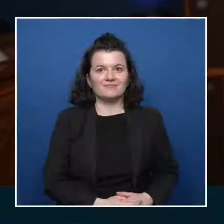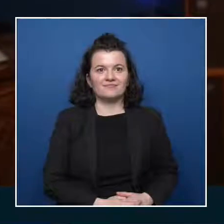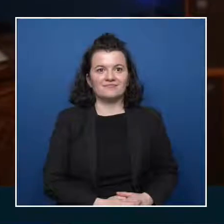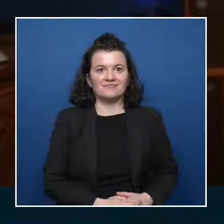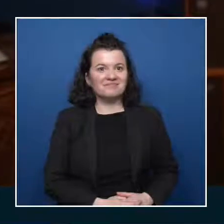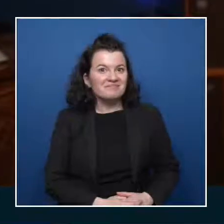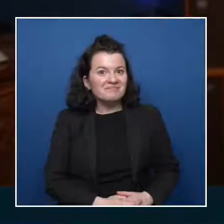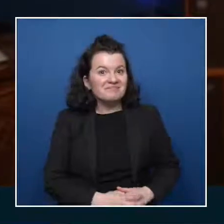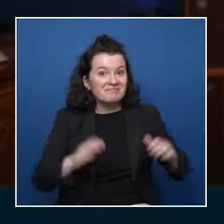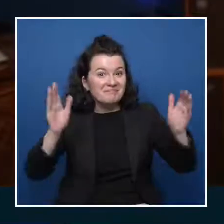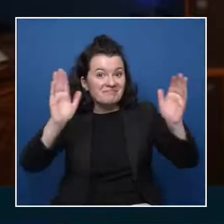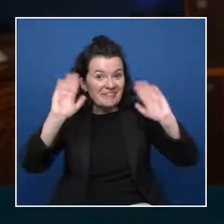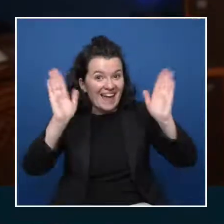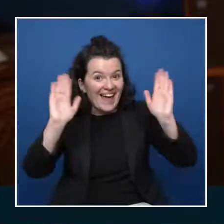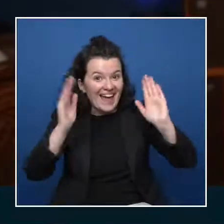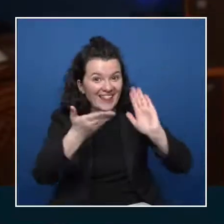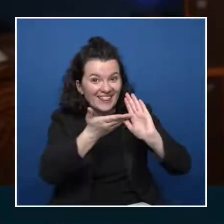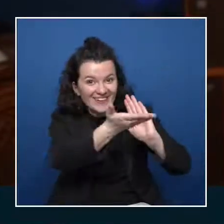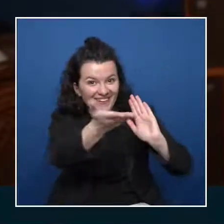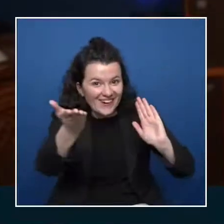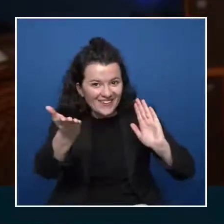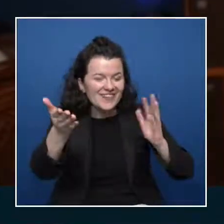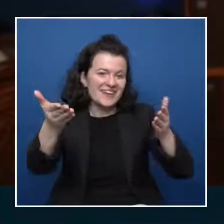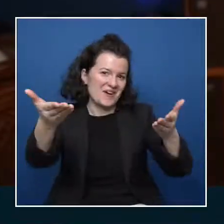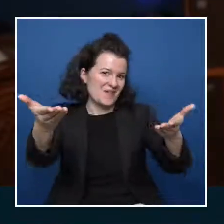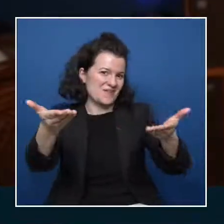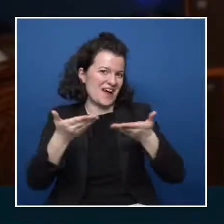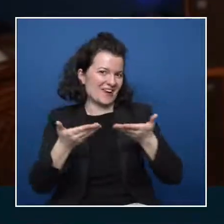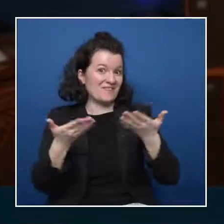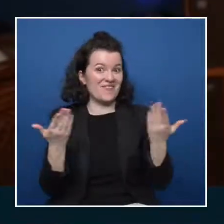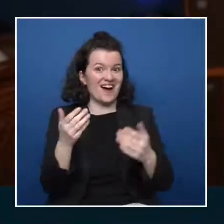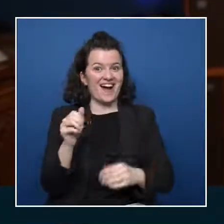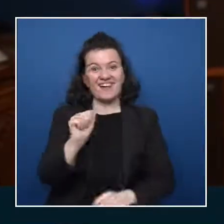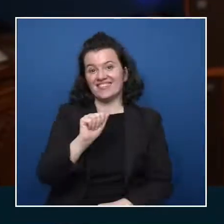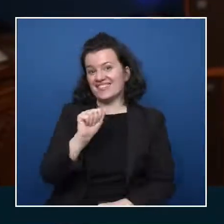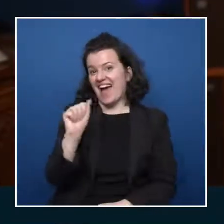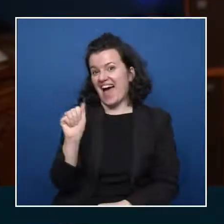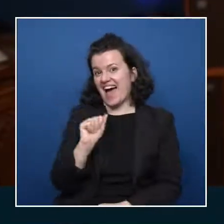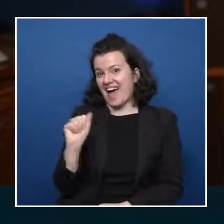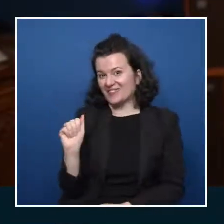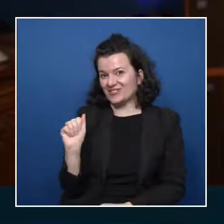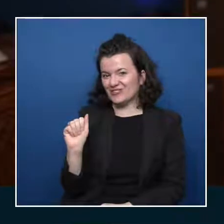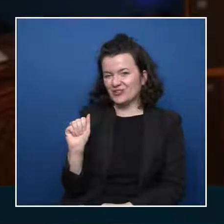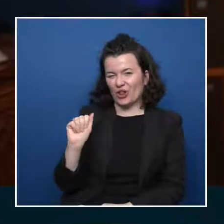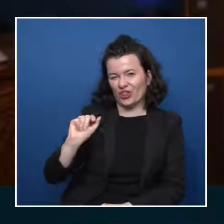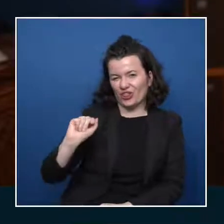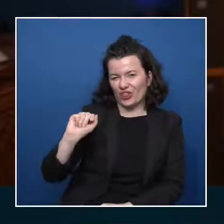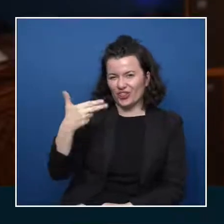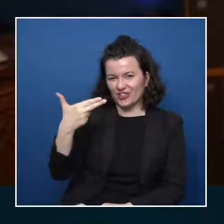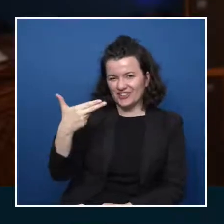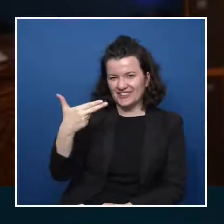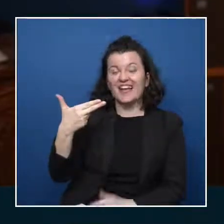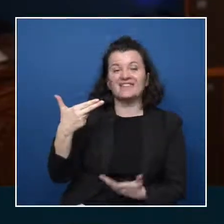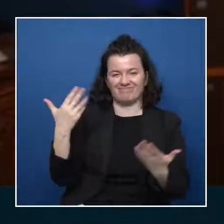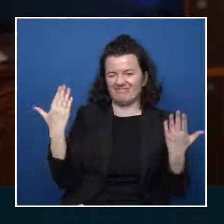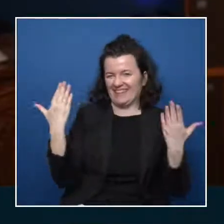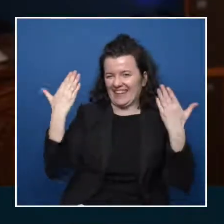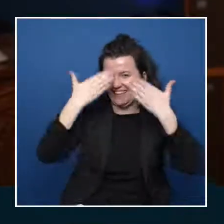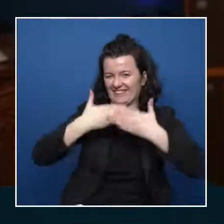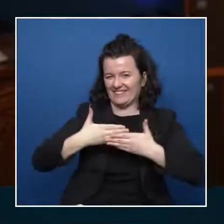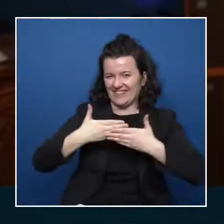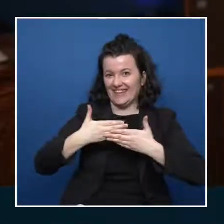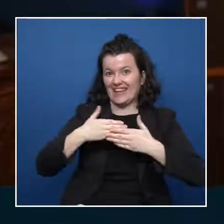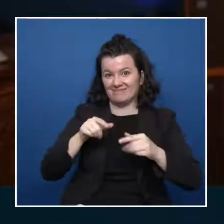Hello everyone and welcome to the Azure Thursday Ignite special. In this edition of the Azure Thursday, we will focus on the things that